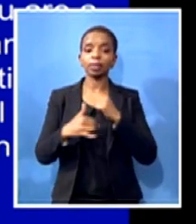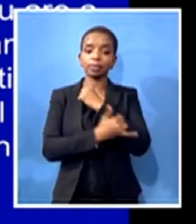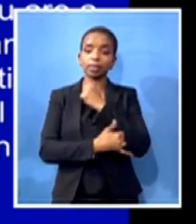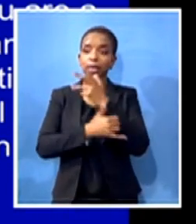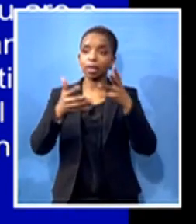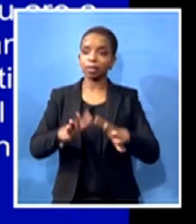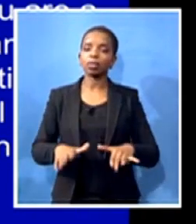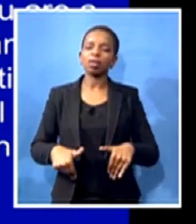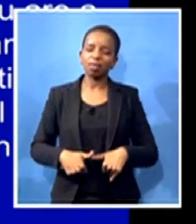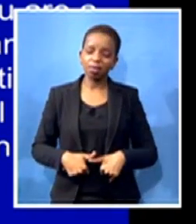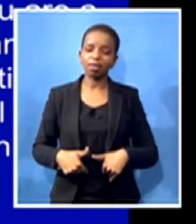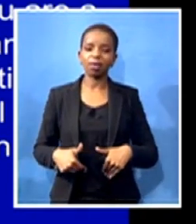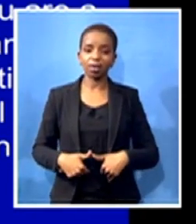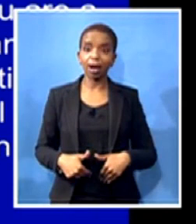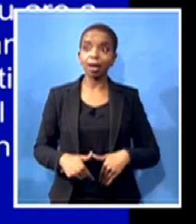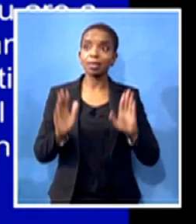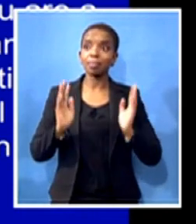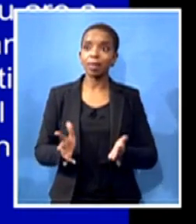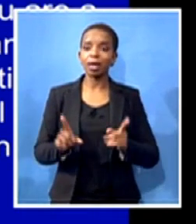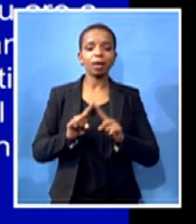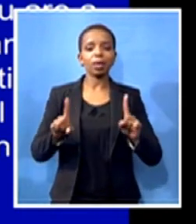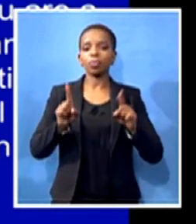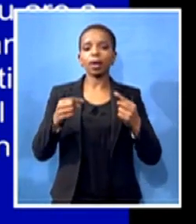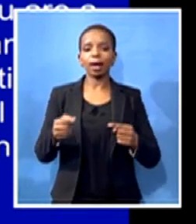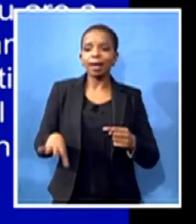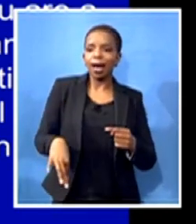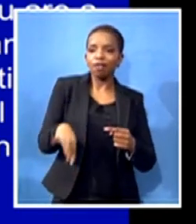buy essential stuff and we don't have soap.